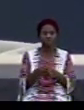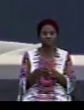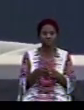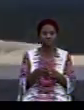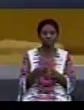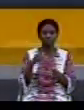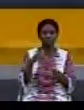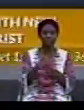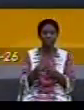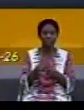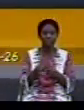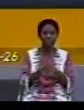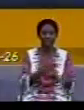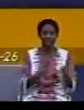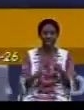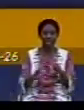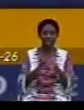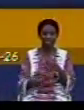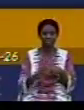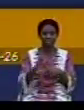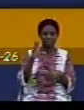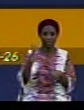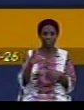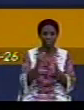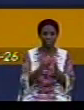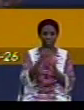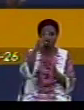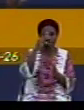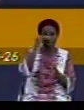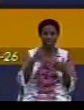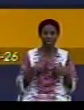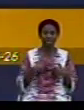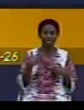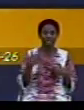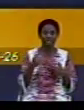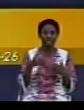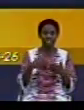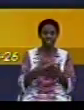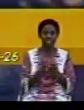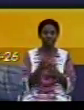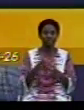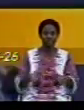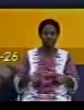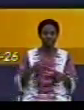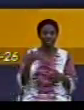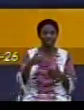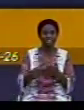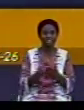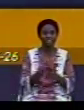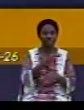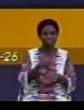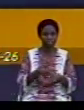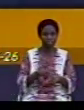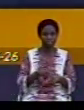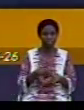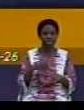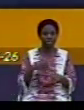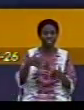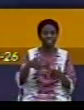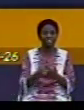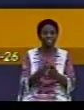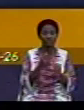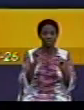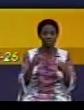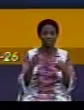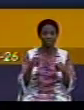3. That man had a new life, a new nature, a new ability, a